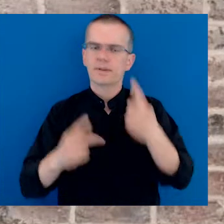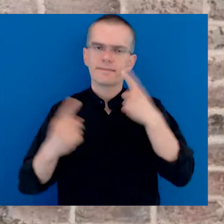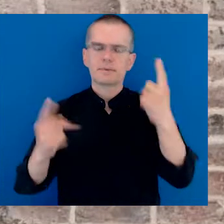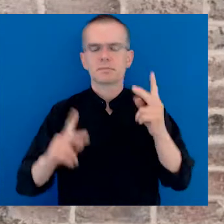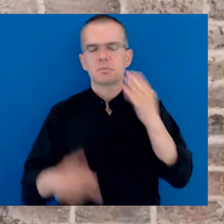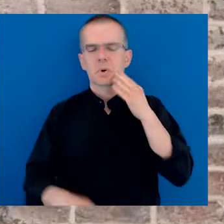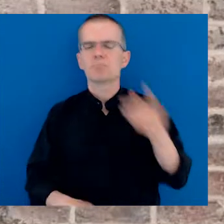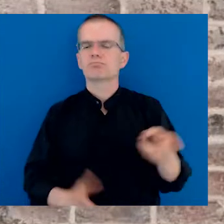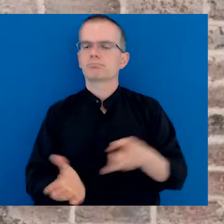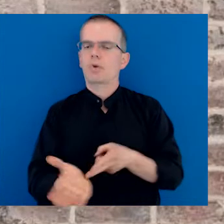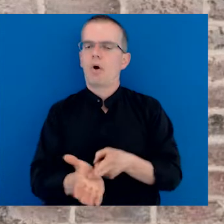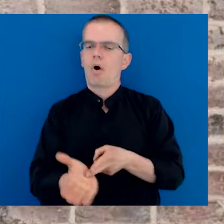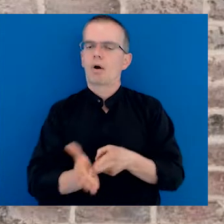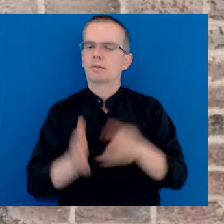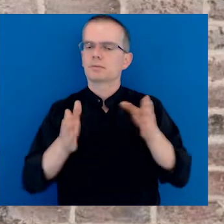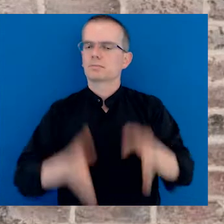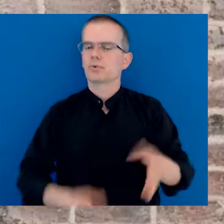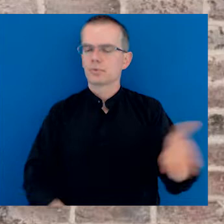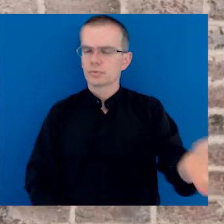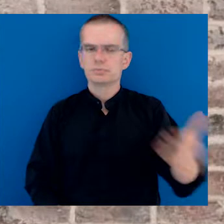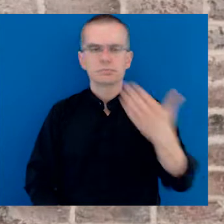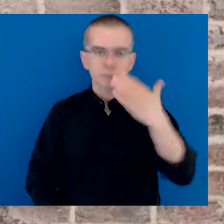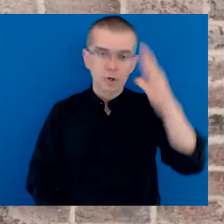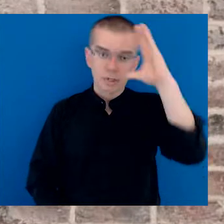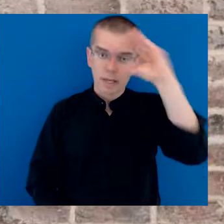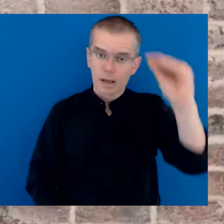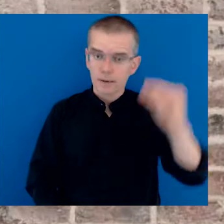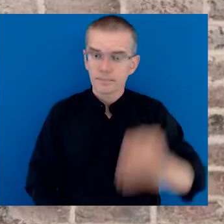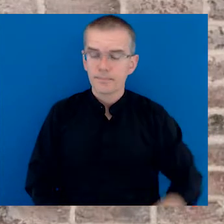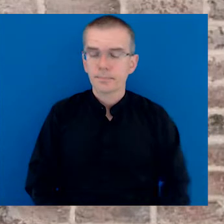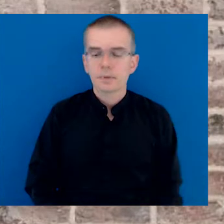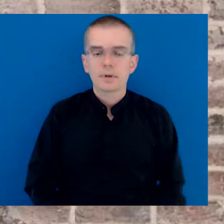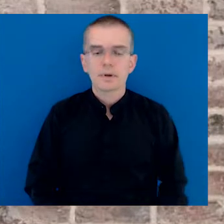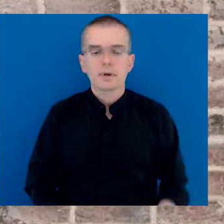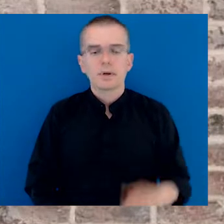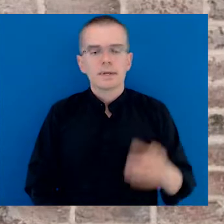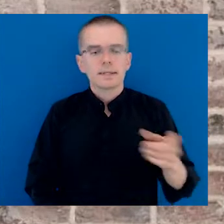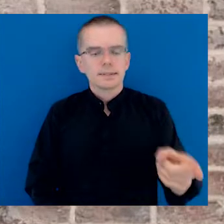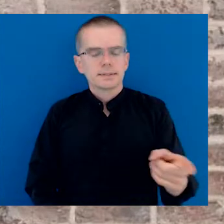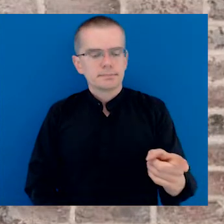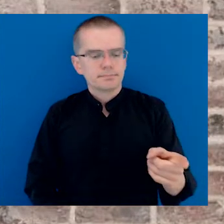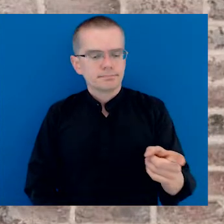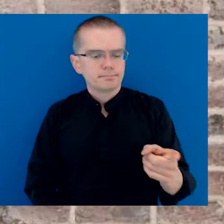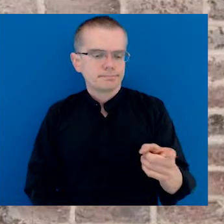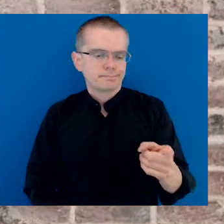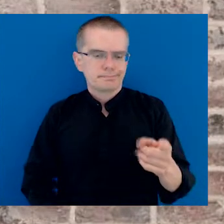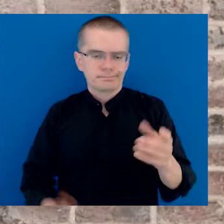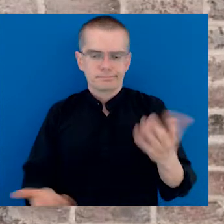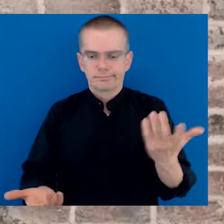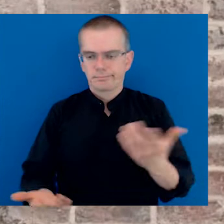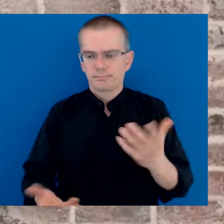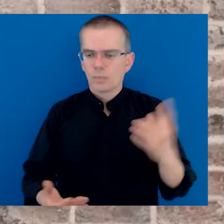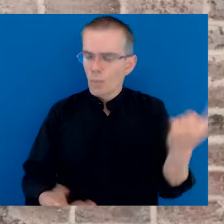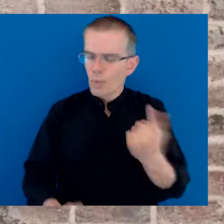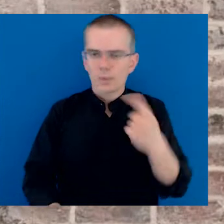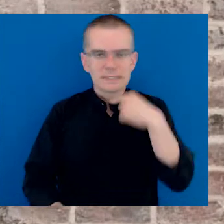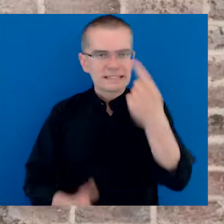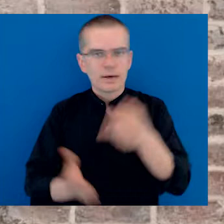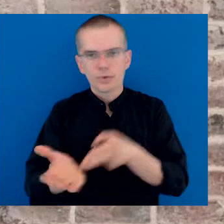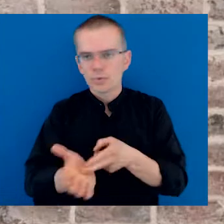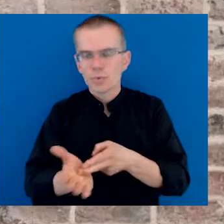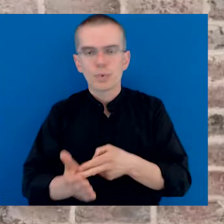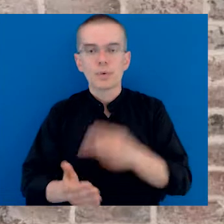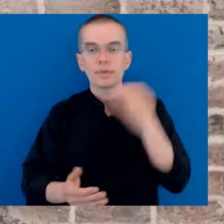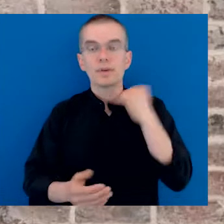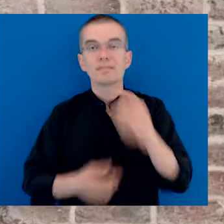being honest and a really good guy. He was the kind of person who would tell the truth. If that